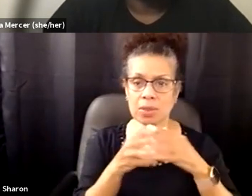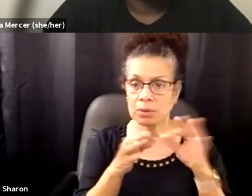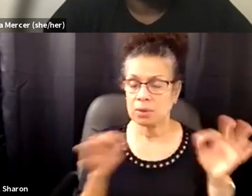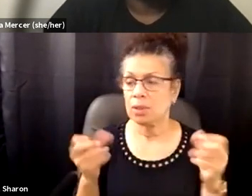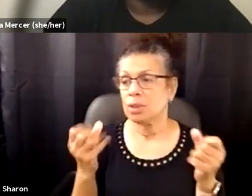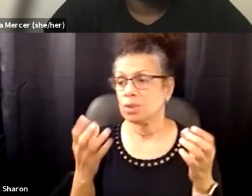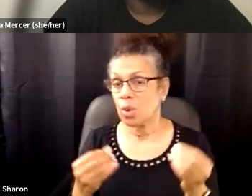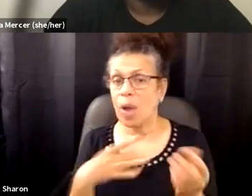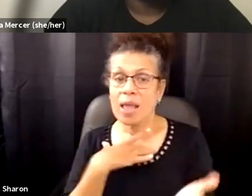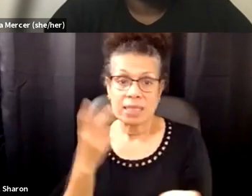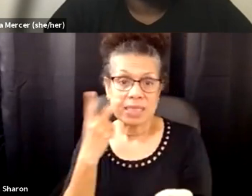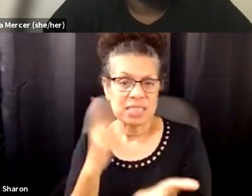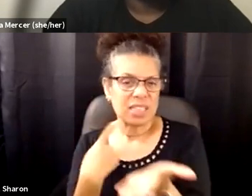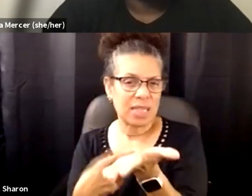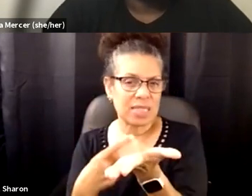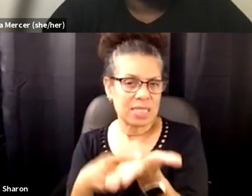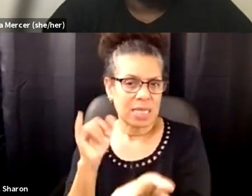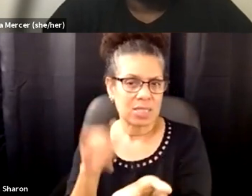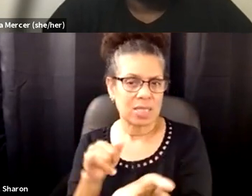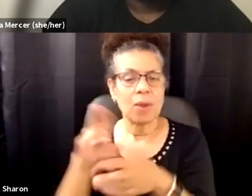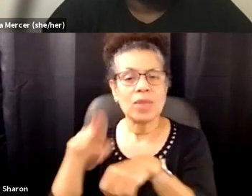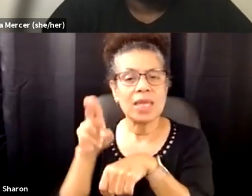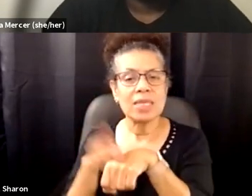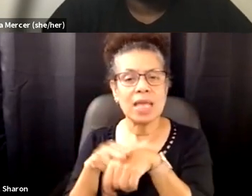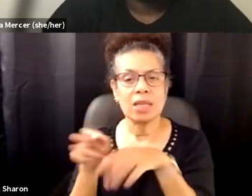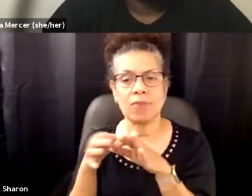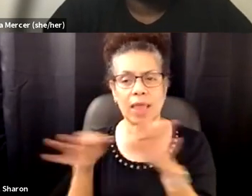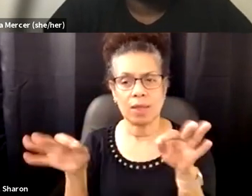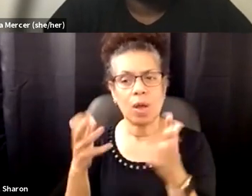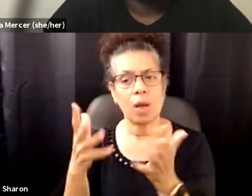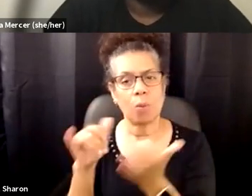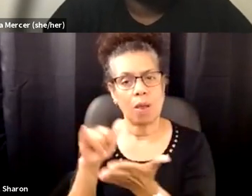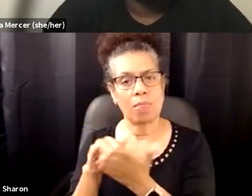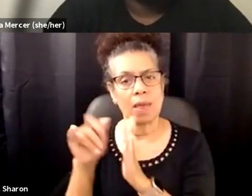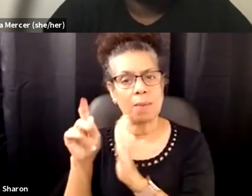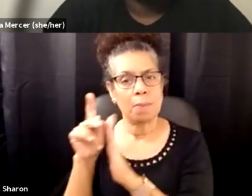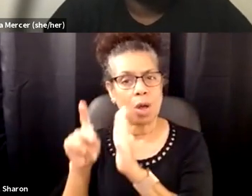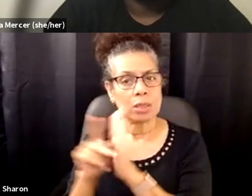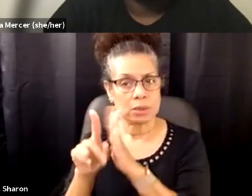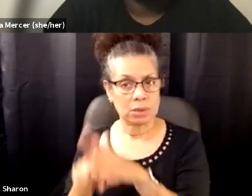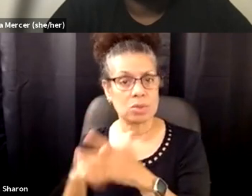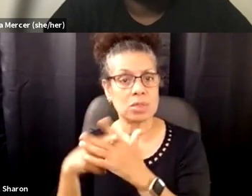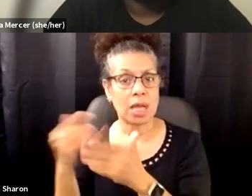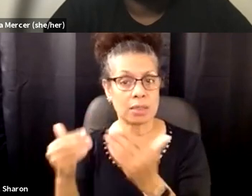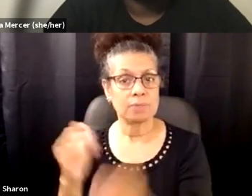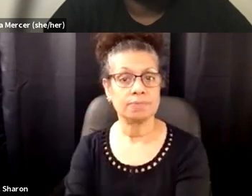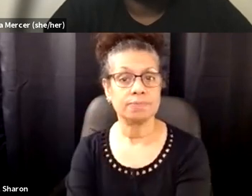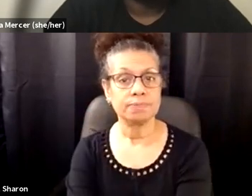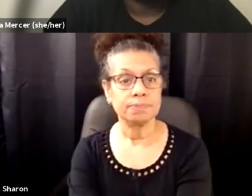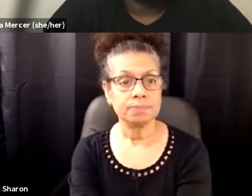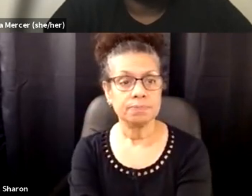can to have that discussion and get that get that policy going for us to